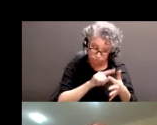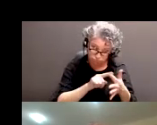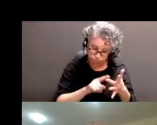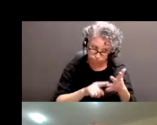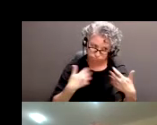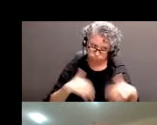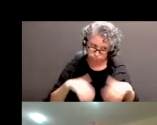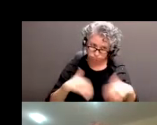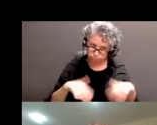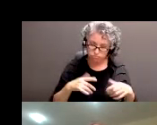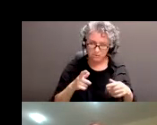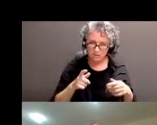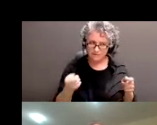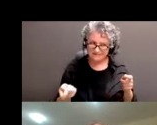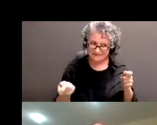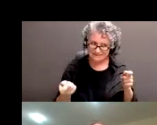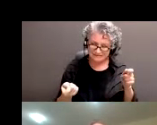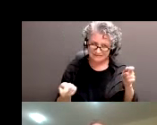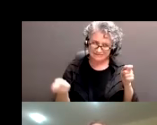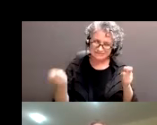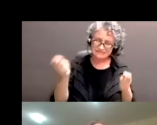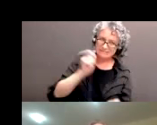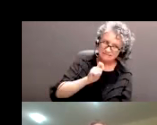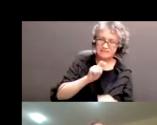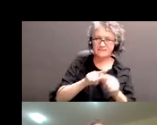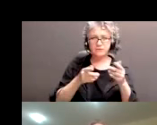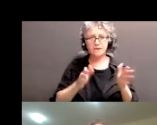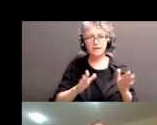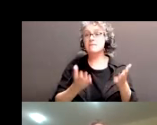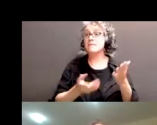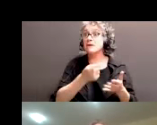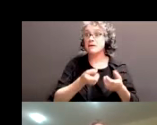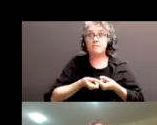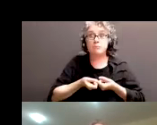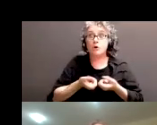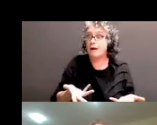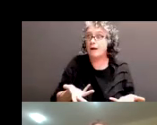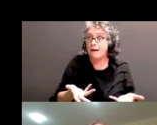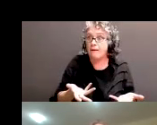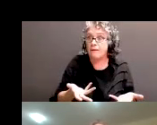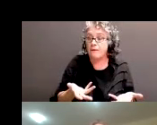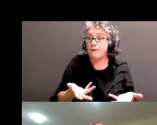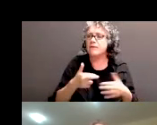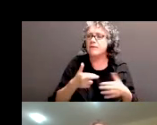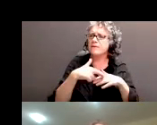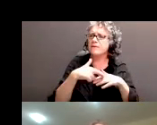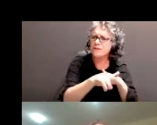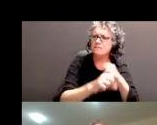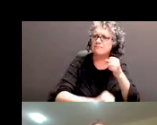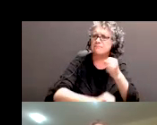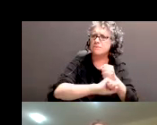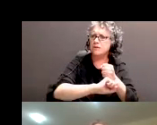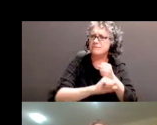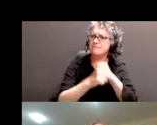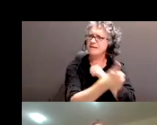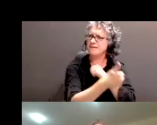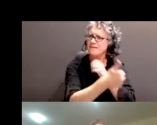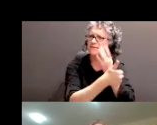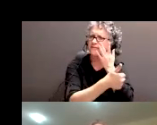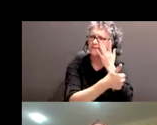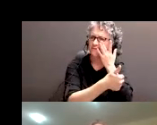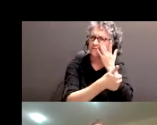and strategies of coping. So maybe the person is burning out and we need to refer that person to a